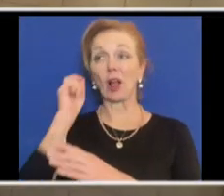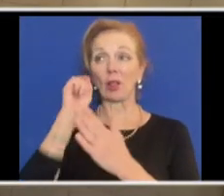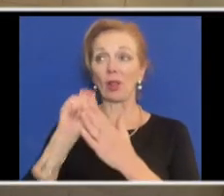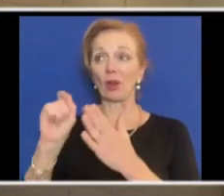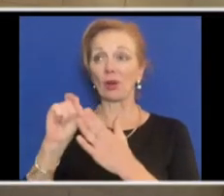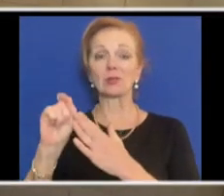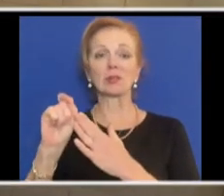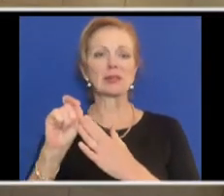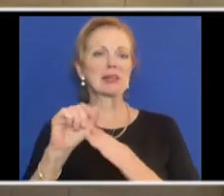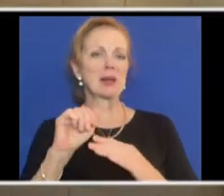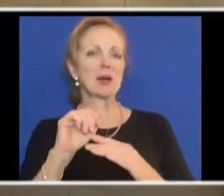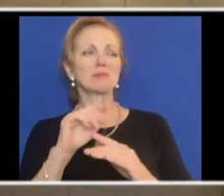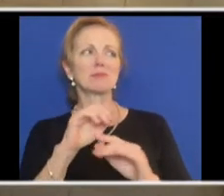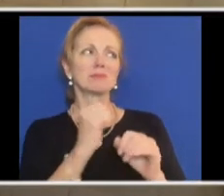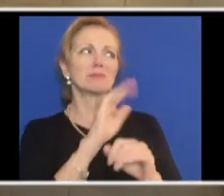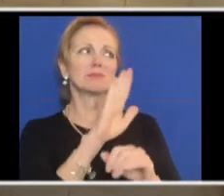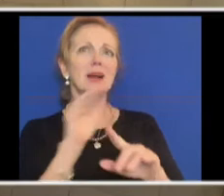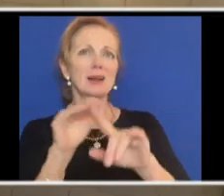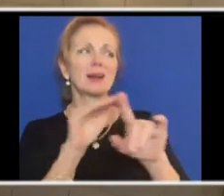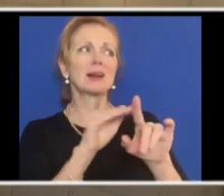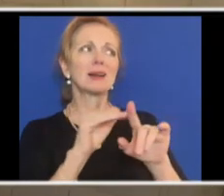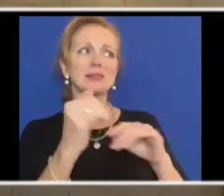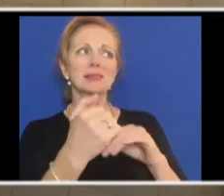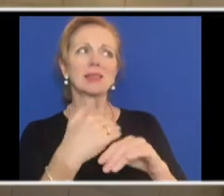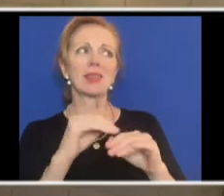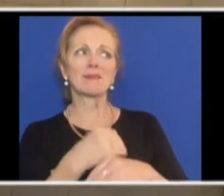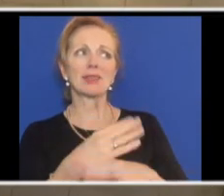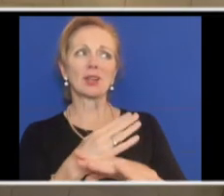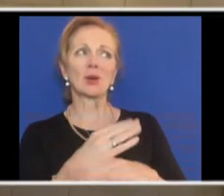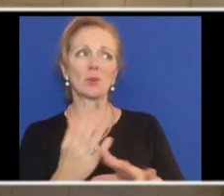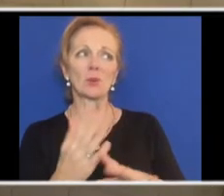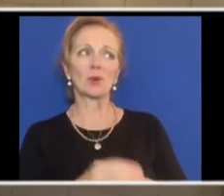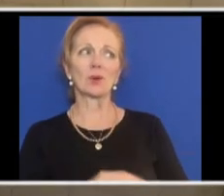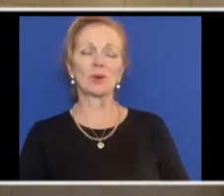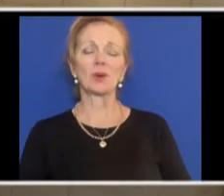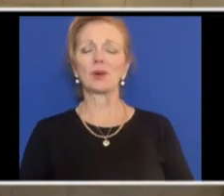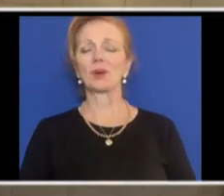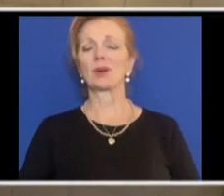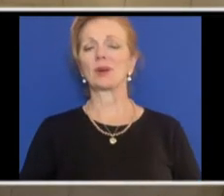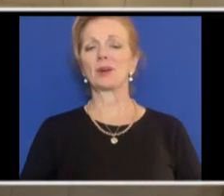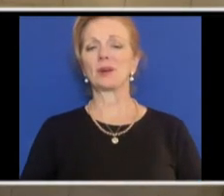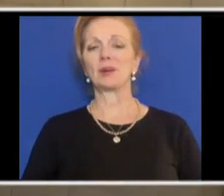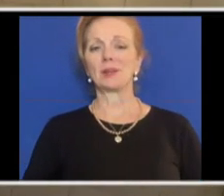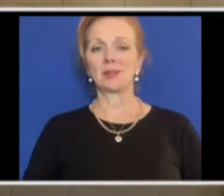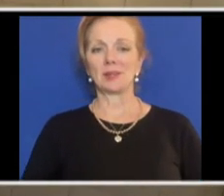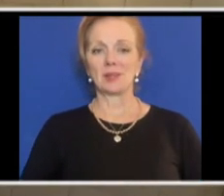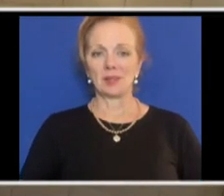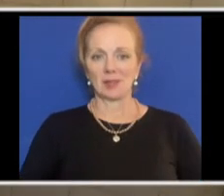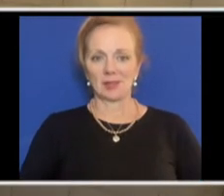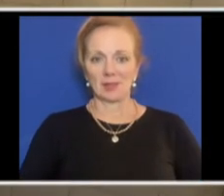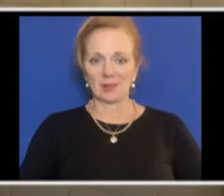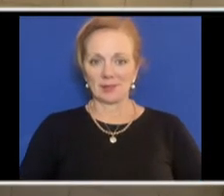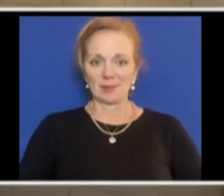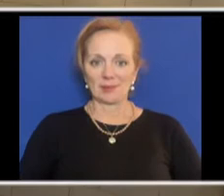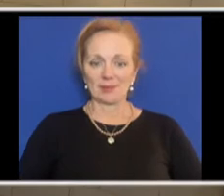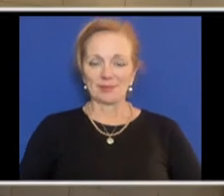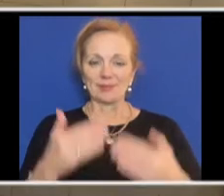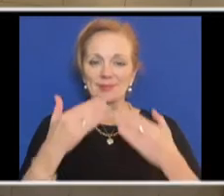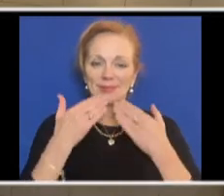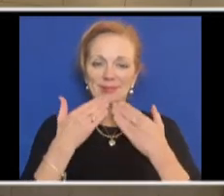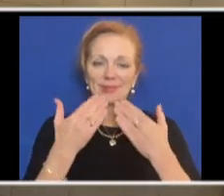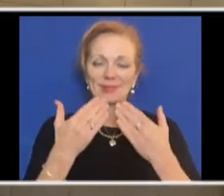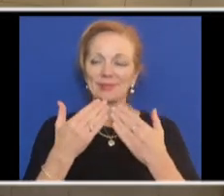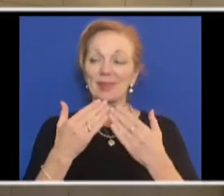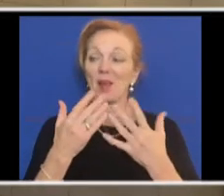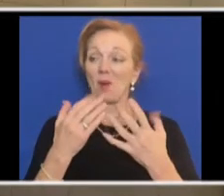that that video to to all of us Miss Anderson yep yep thank you may have Pro tem um I did want to ask Mr Parker